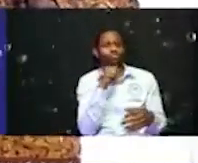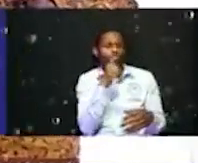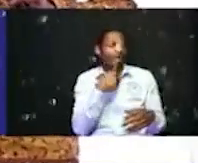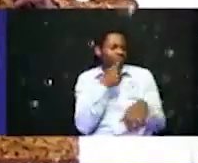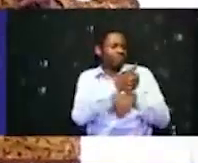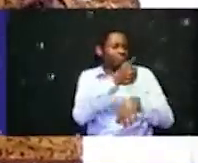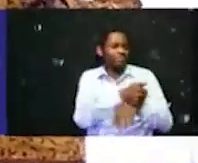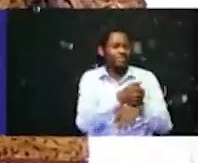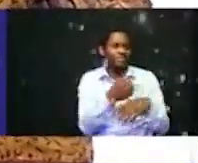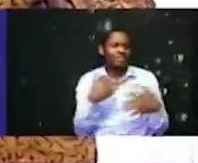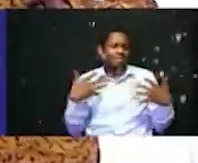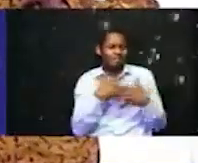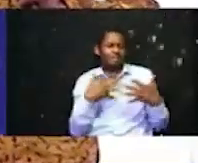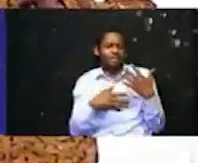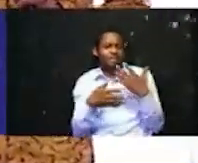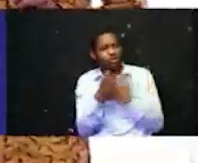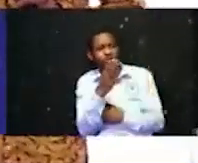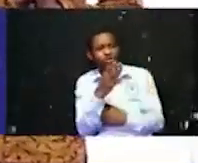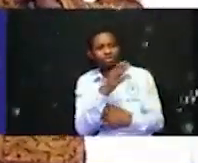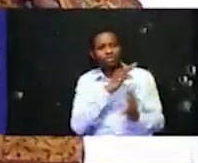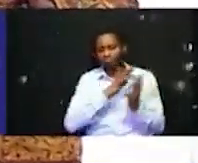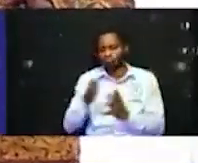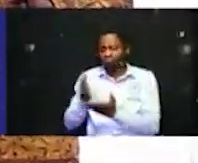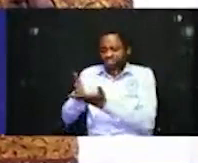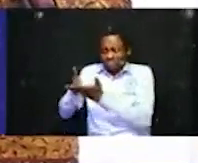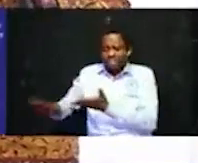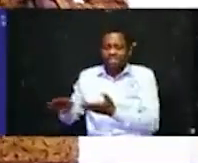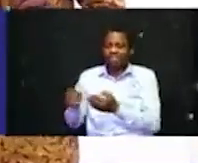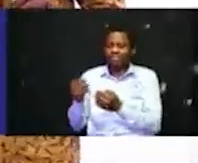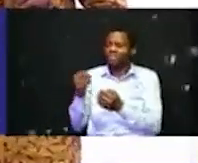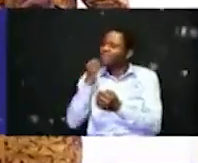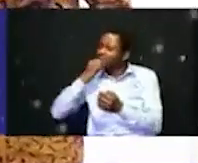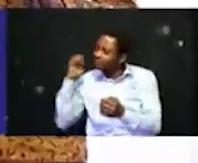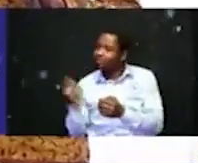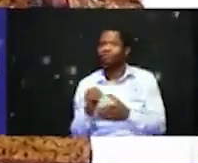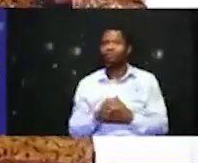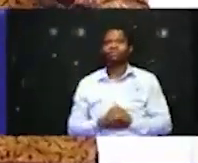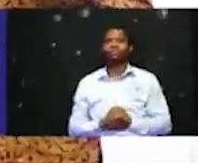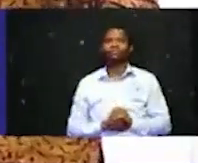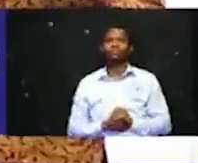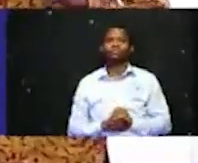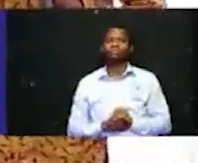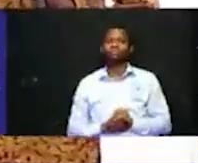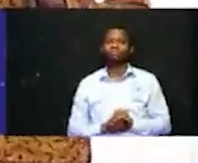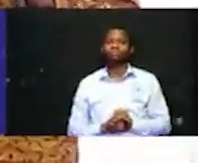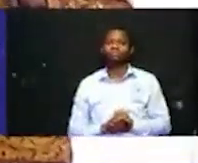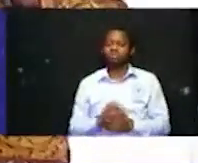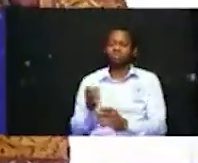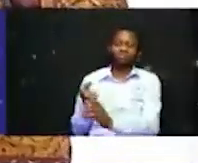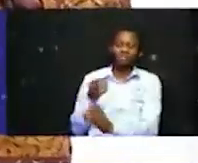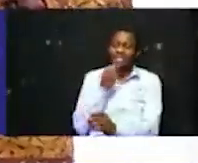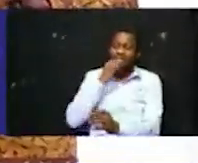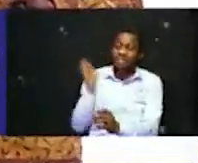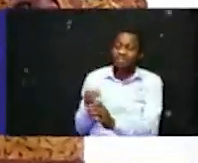so anidin adihiob na obarima no edimu na otene na na osuro nyankopon na oyi ne ho efri boni. Then verse